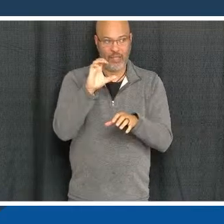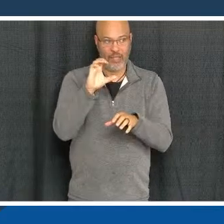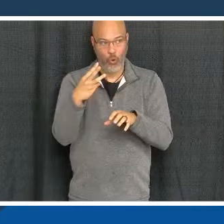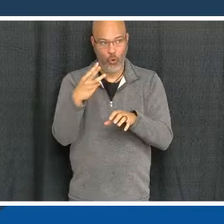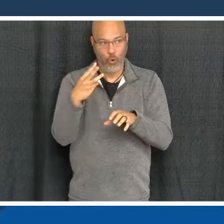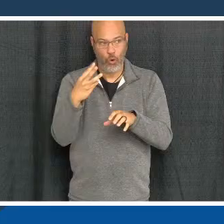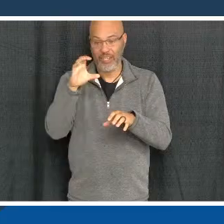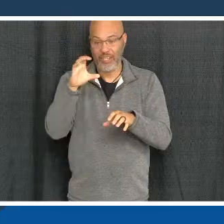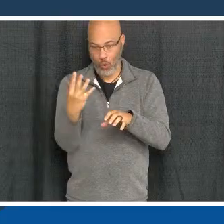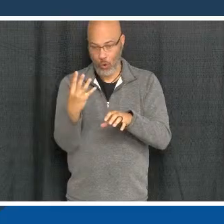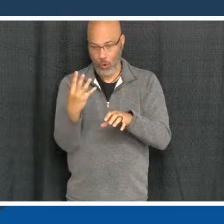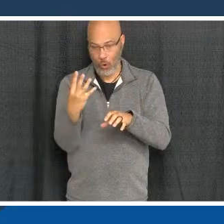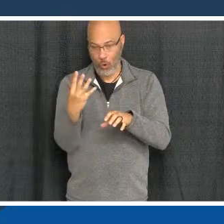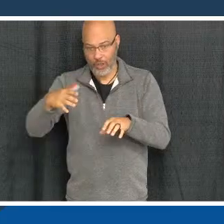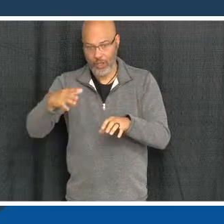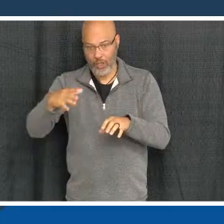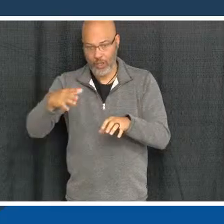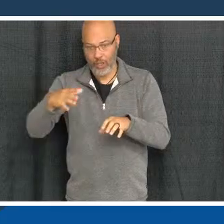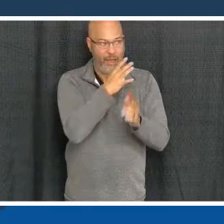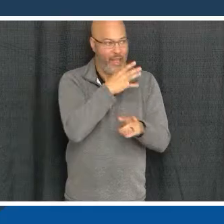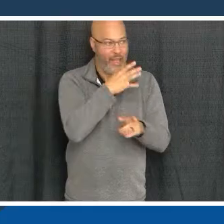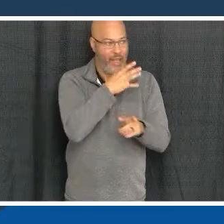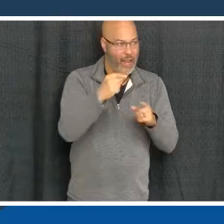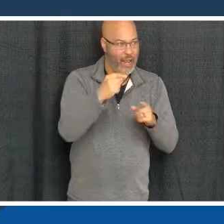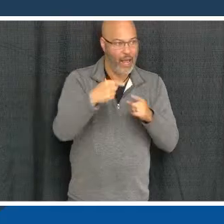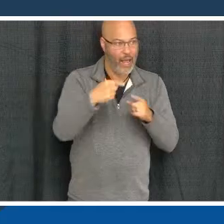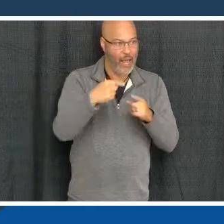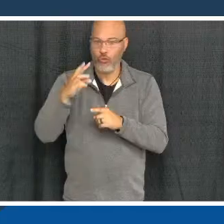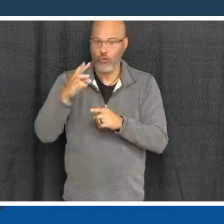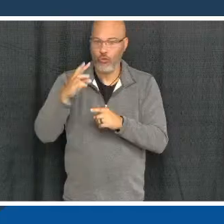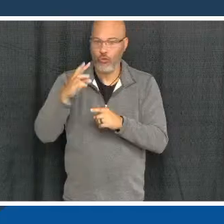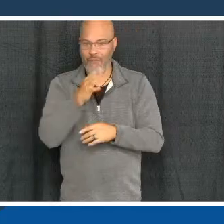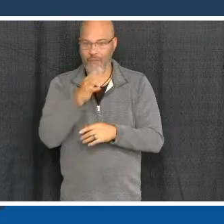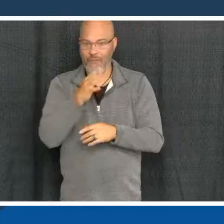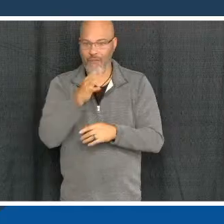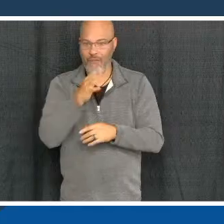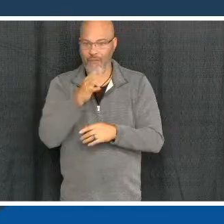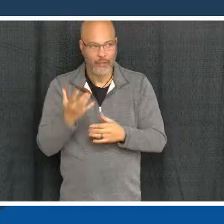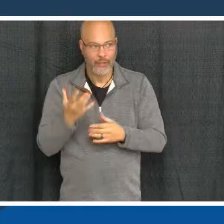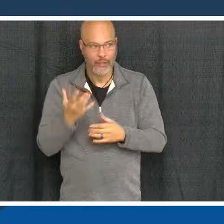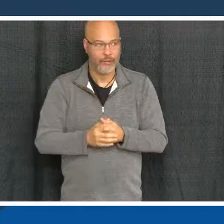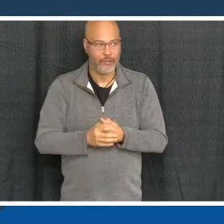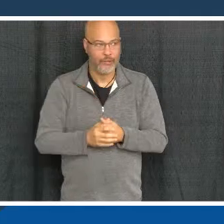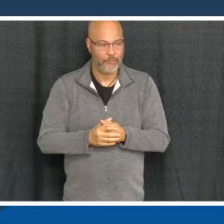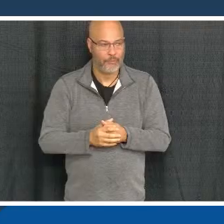is a bit of ag in there, and then ag across the river to the west.